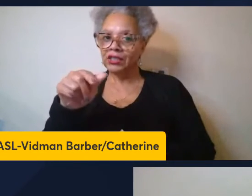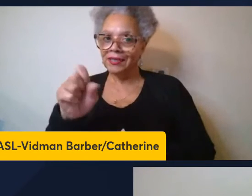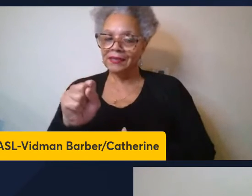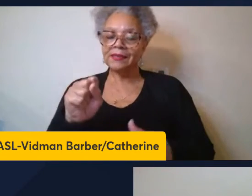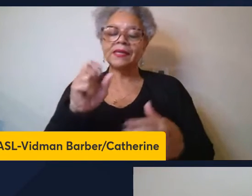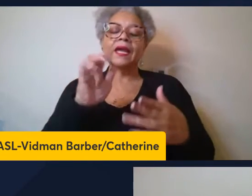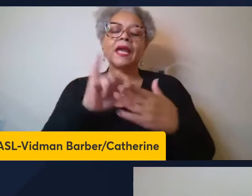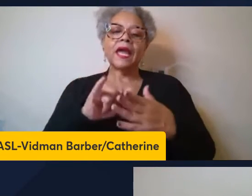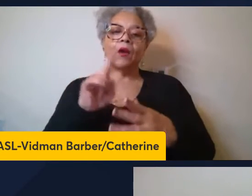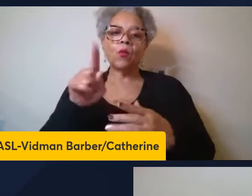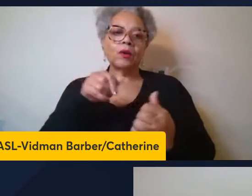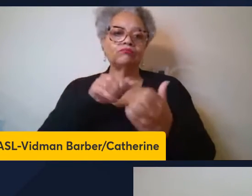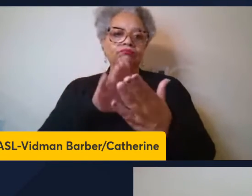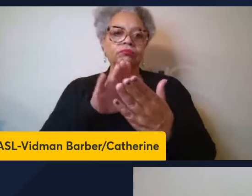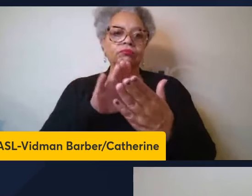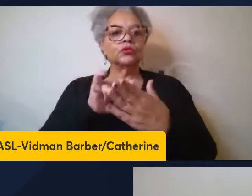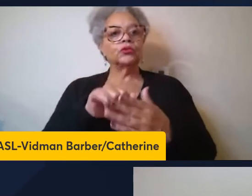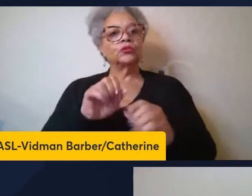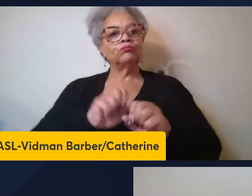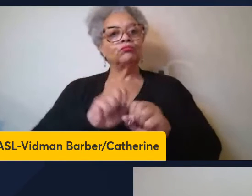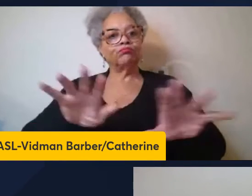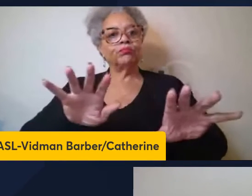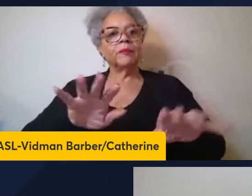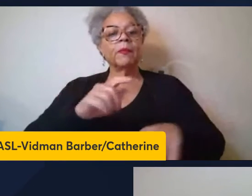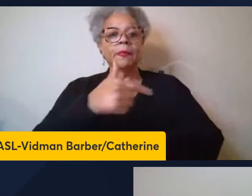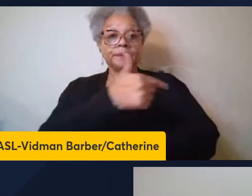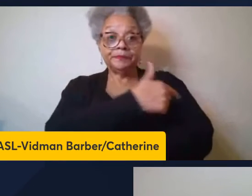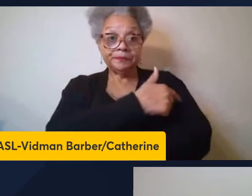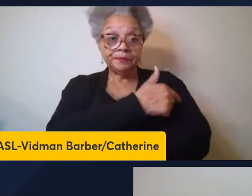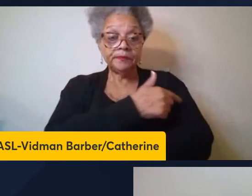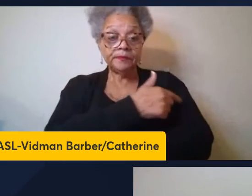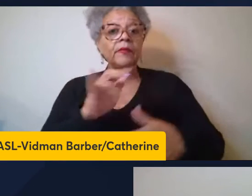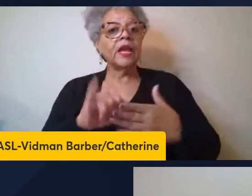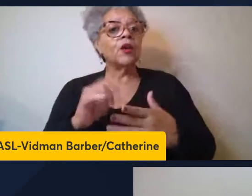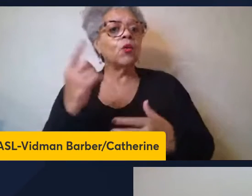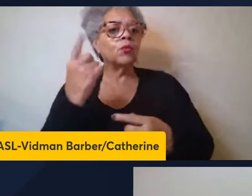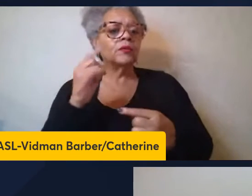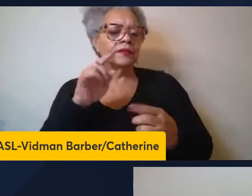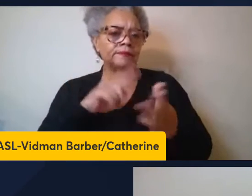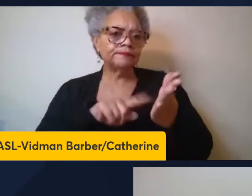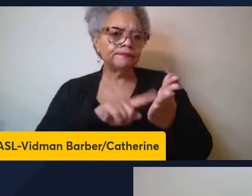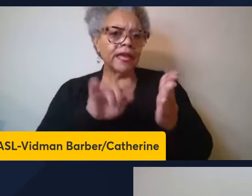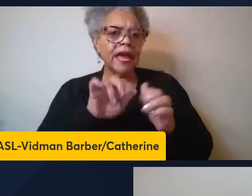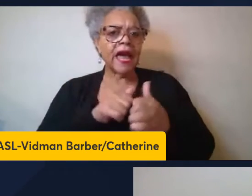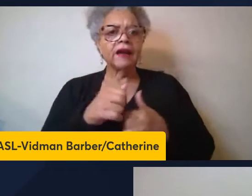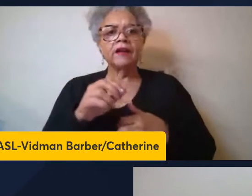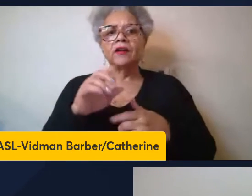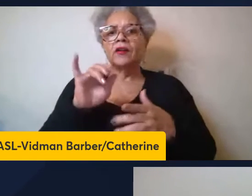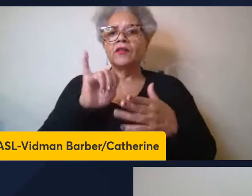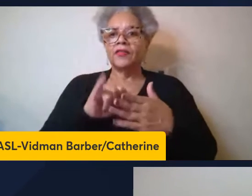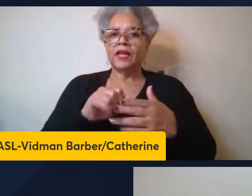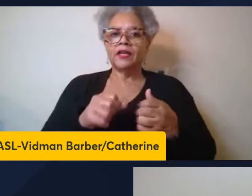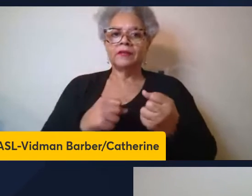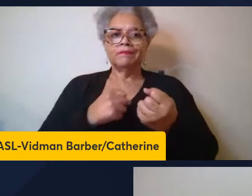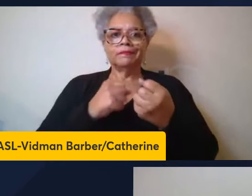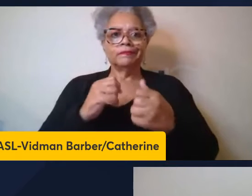tackling disease outbreaks. His research focuses on understanding how the immune system modulates the outcome of viral infection.